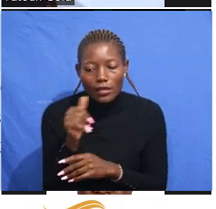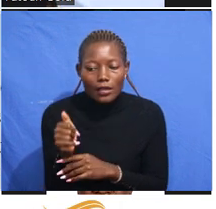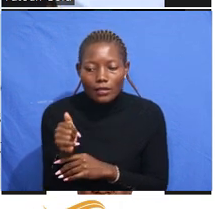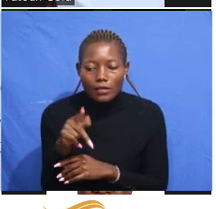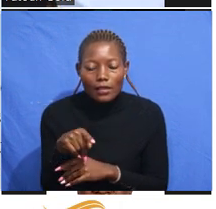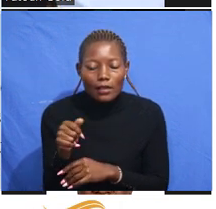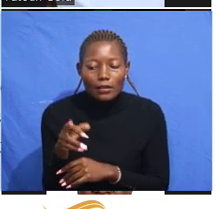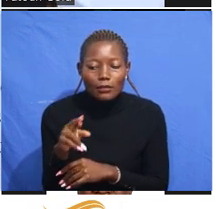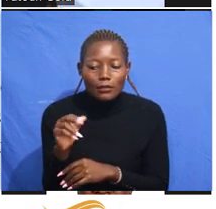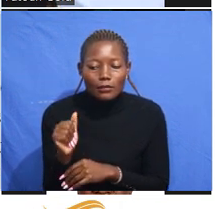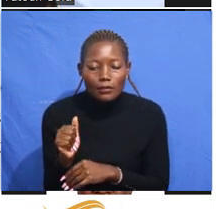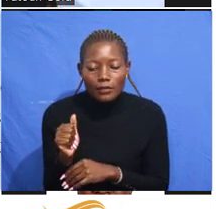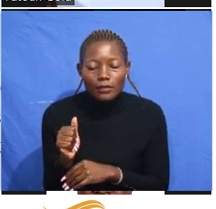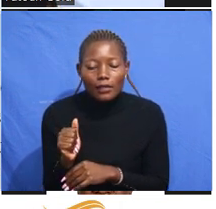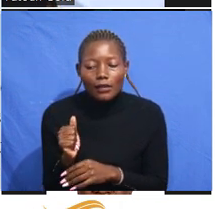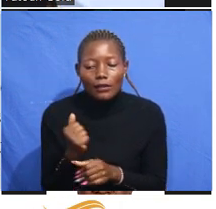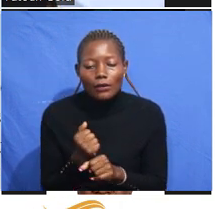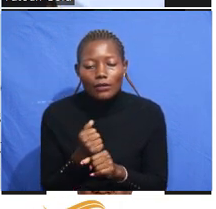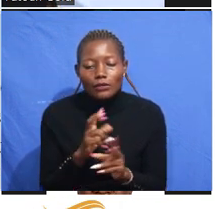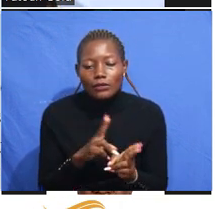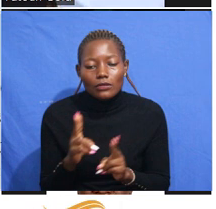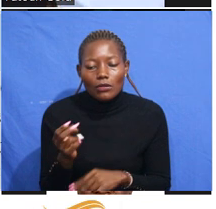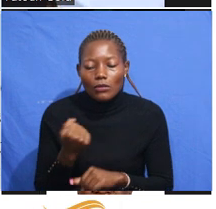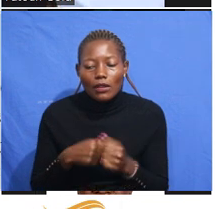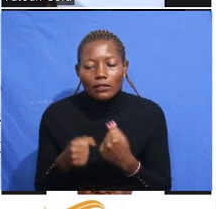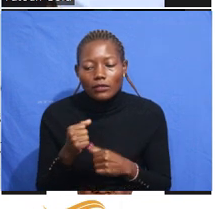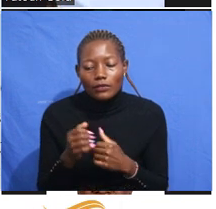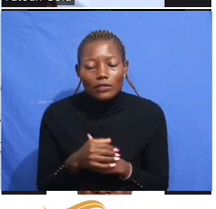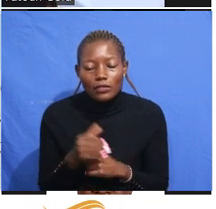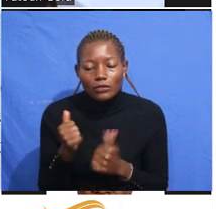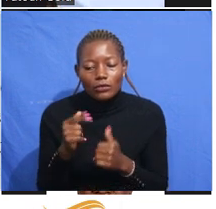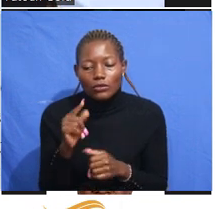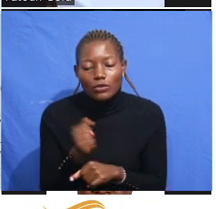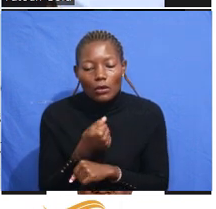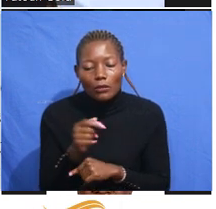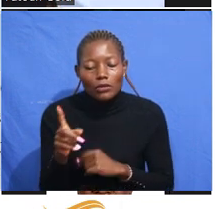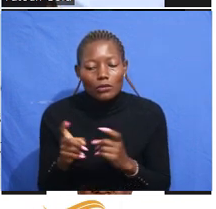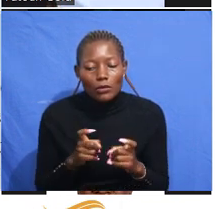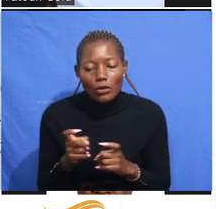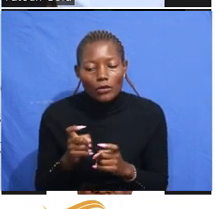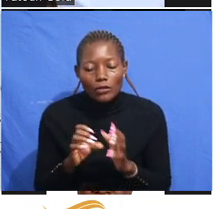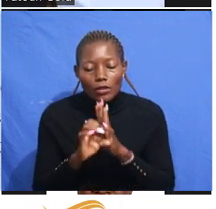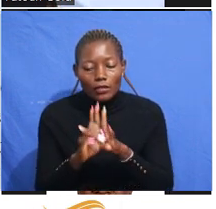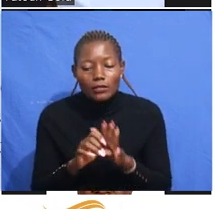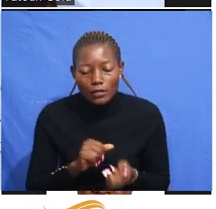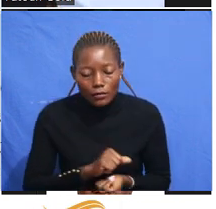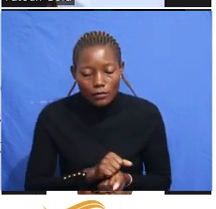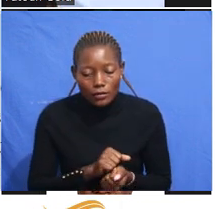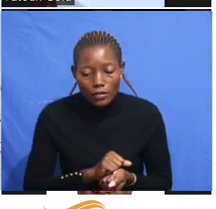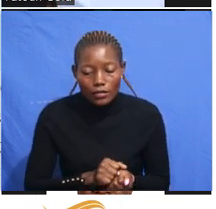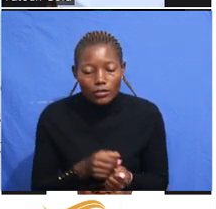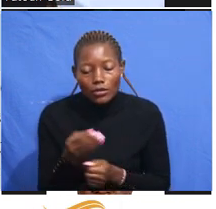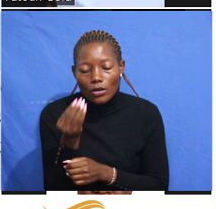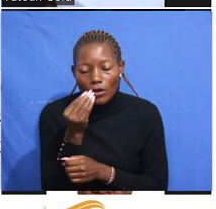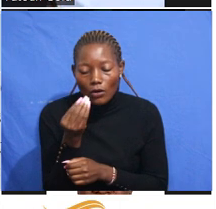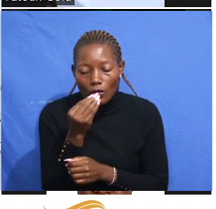just deals with a normal activity that is not under your conscious control. Digestion of food,